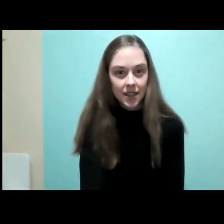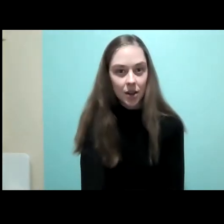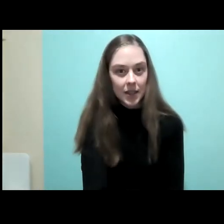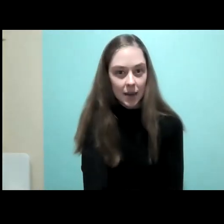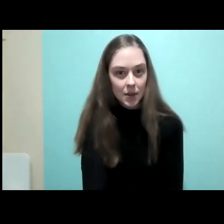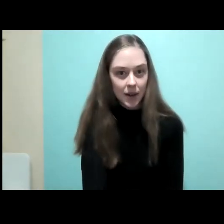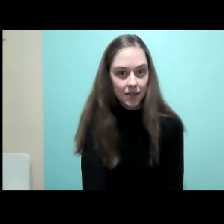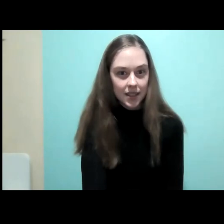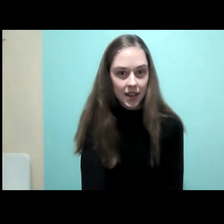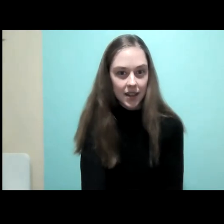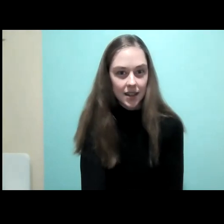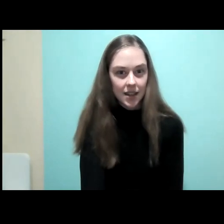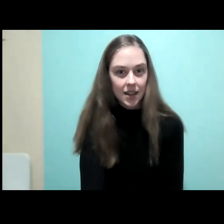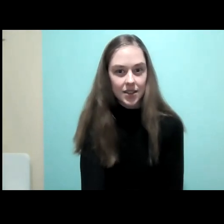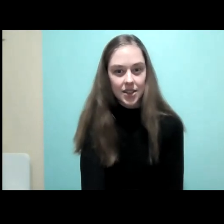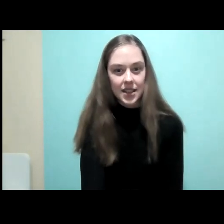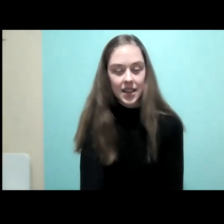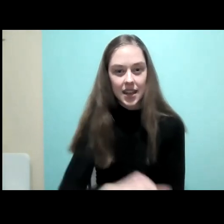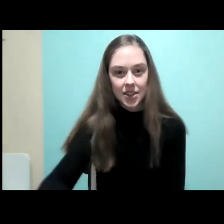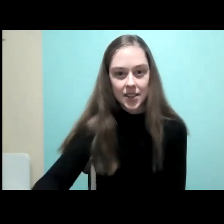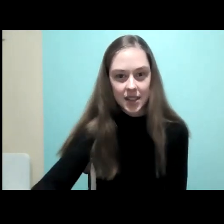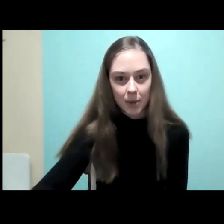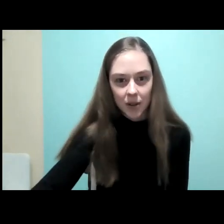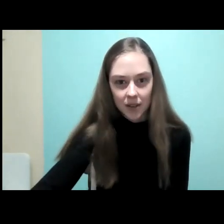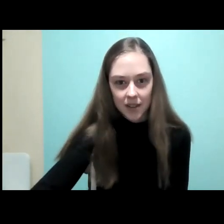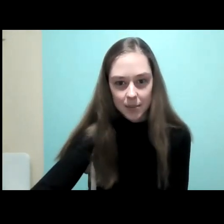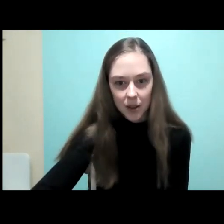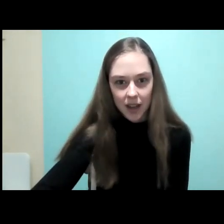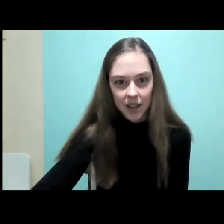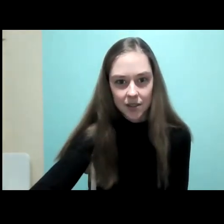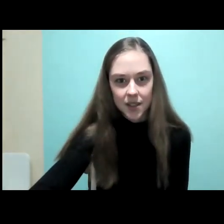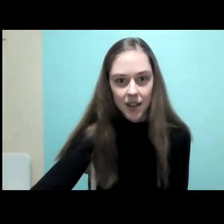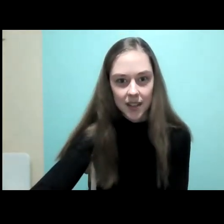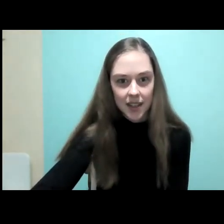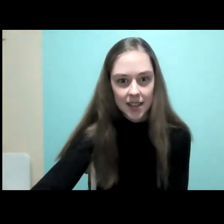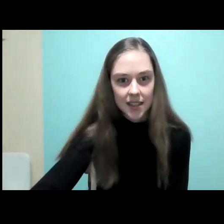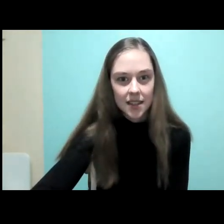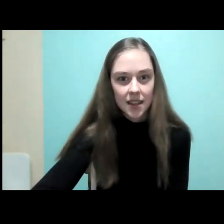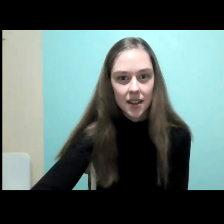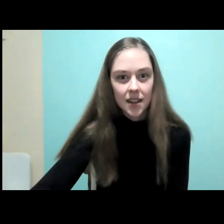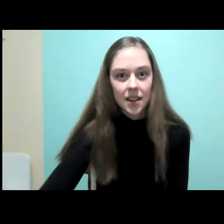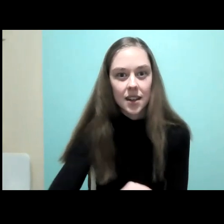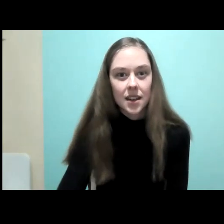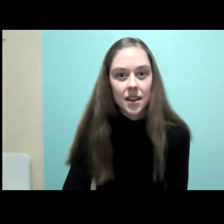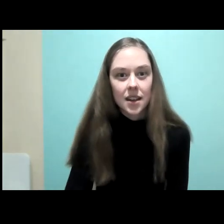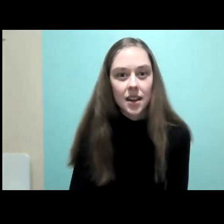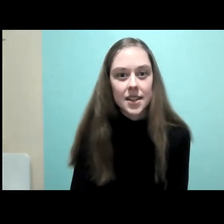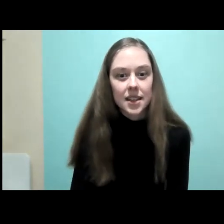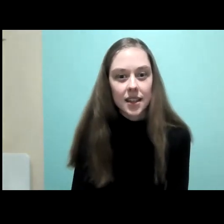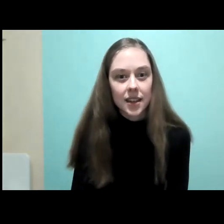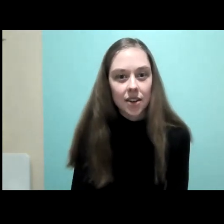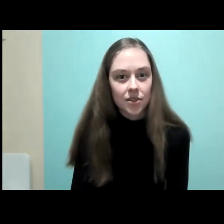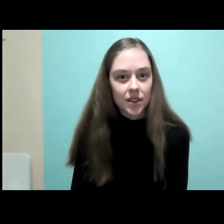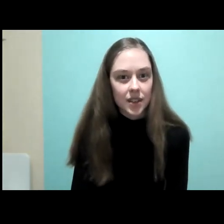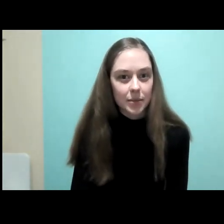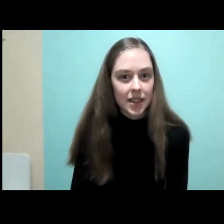So I did a couple of laps around. It's just a small kind of circuit that I did. I did